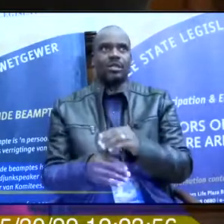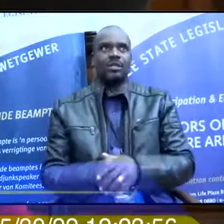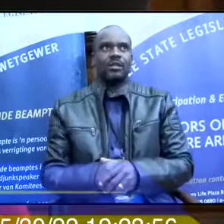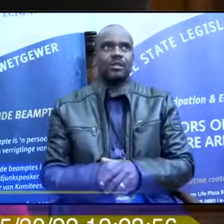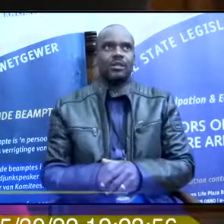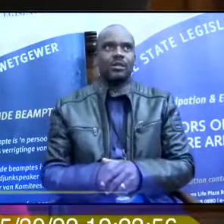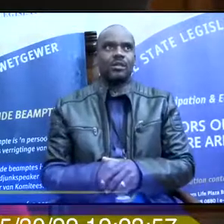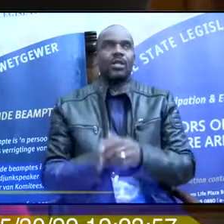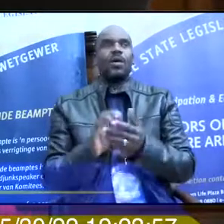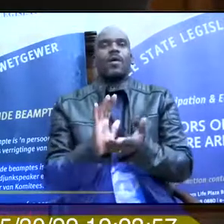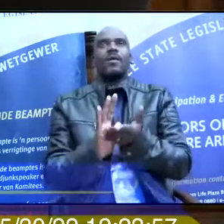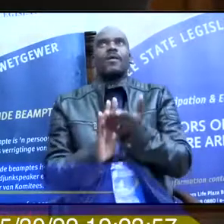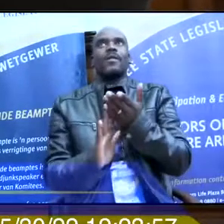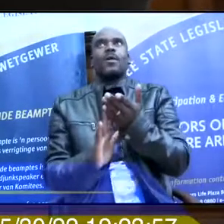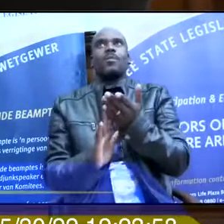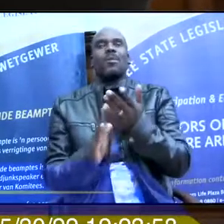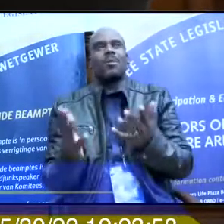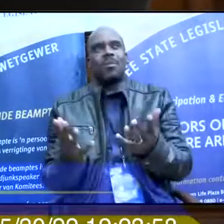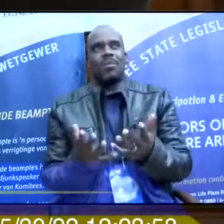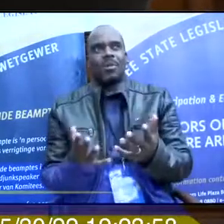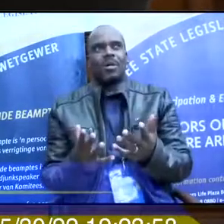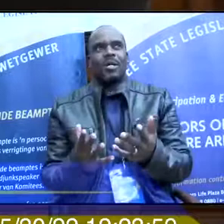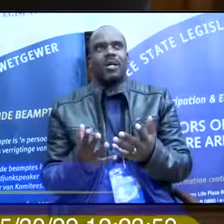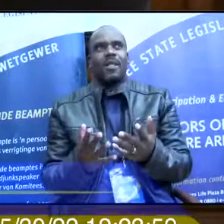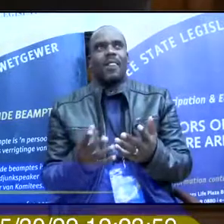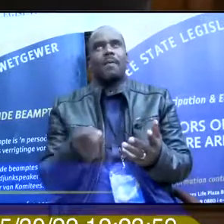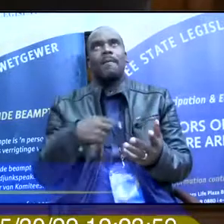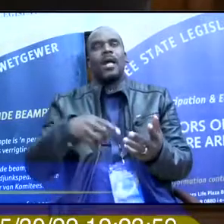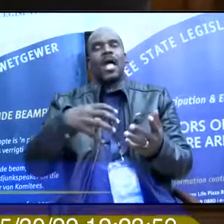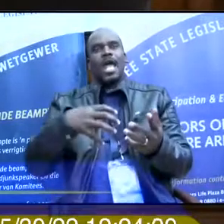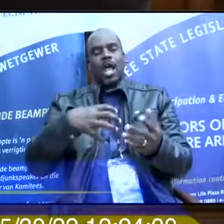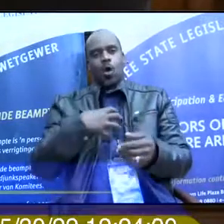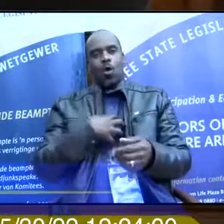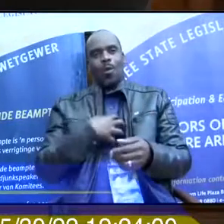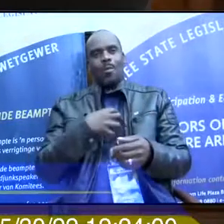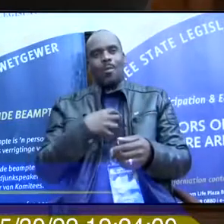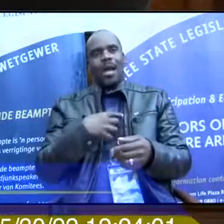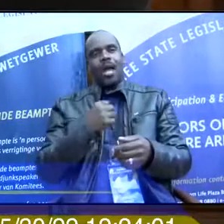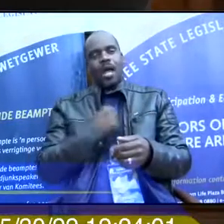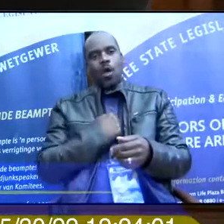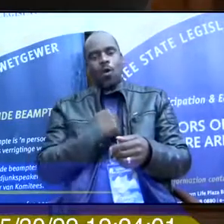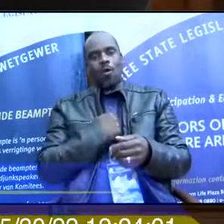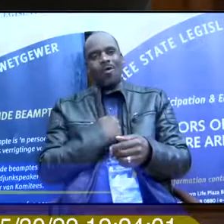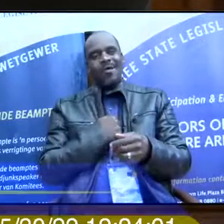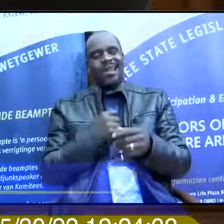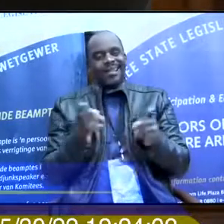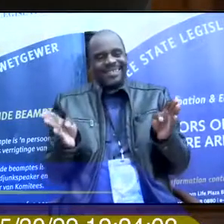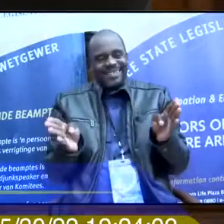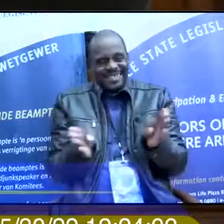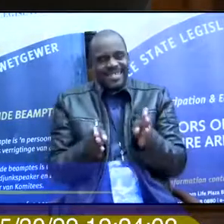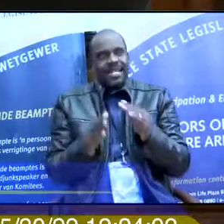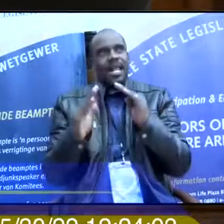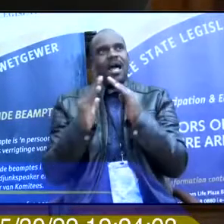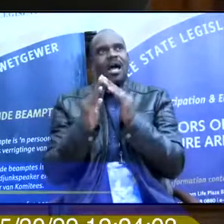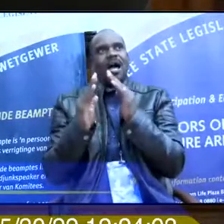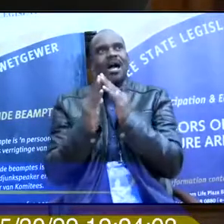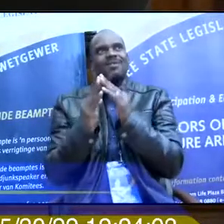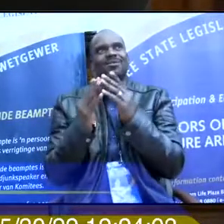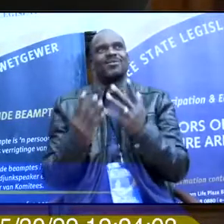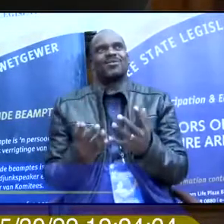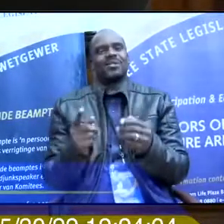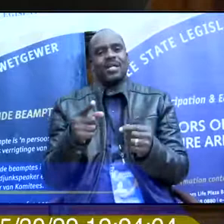problem whereby my own little house is then converted into the employer's property